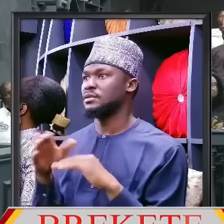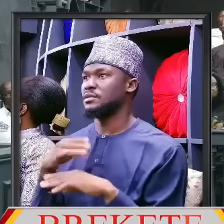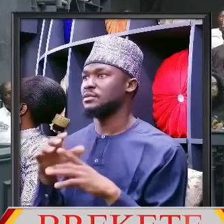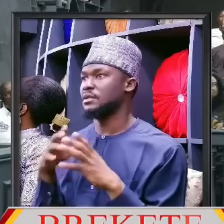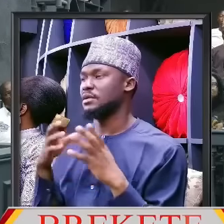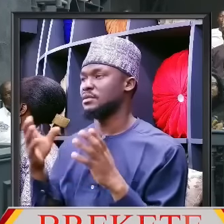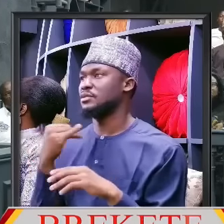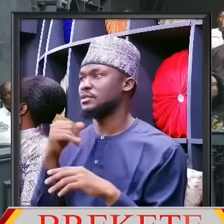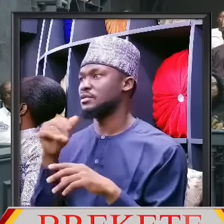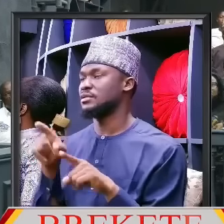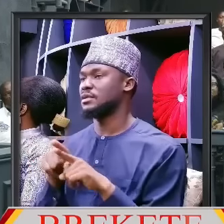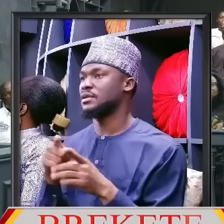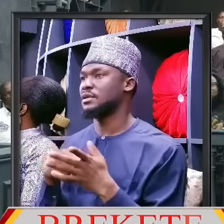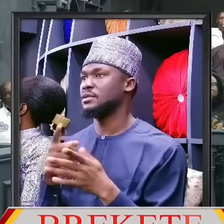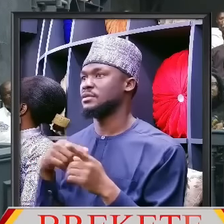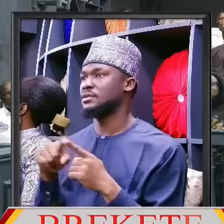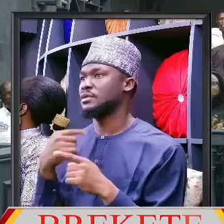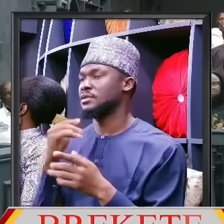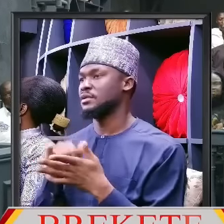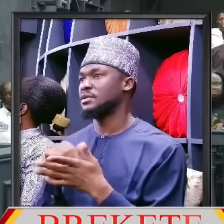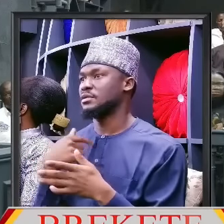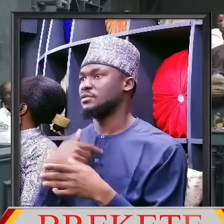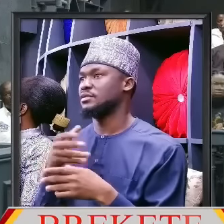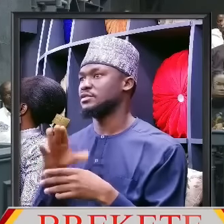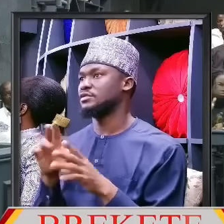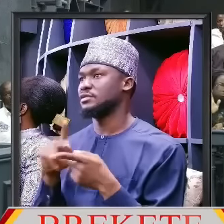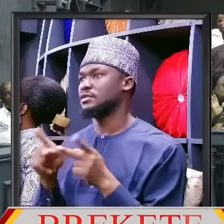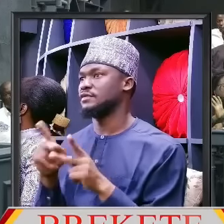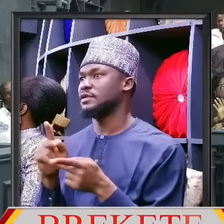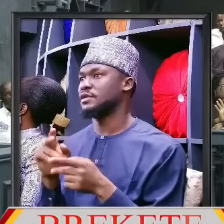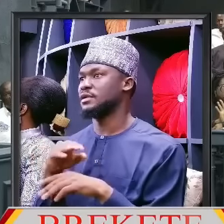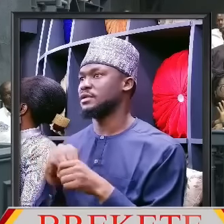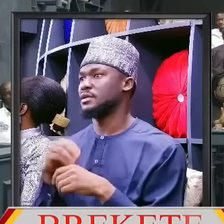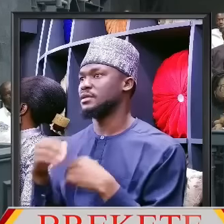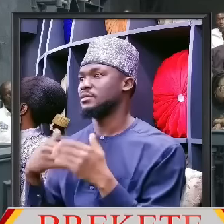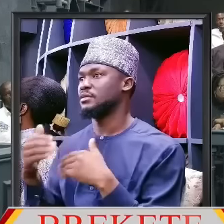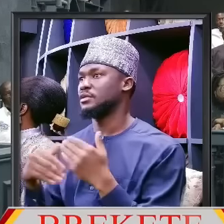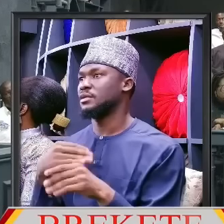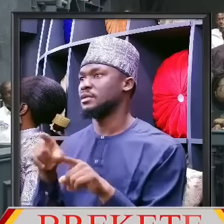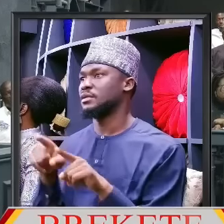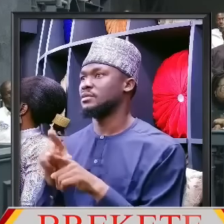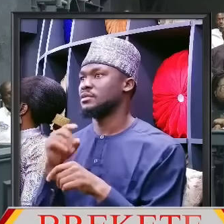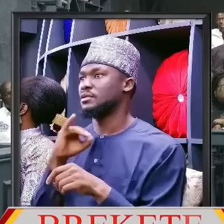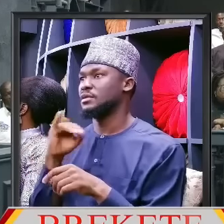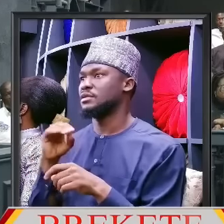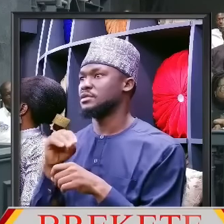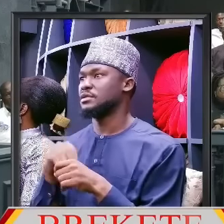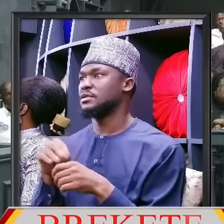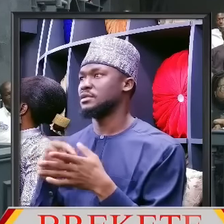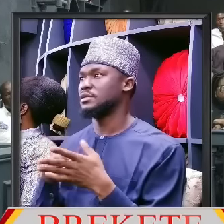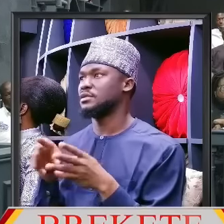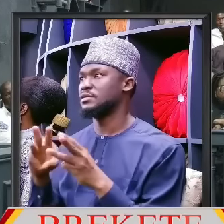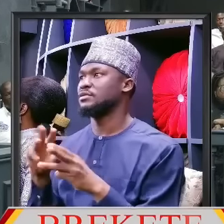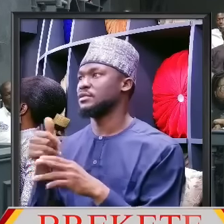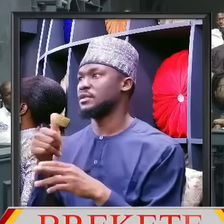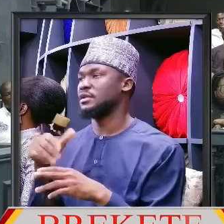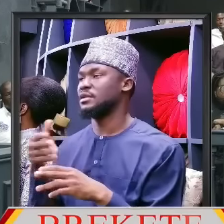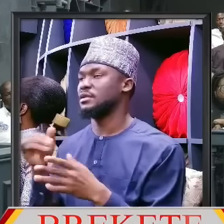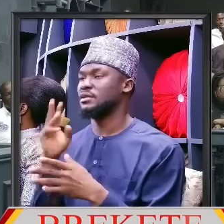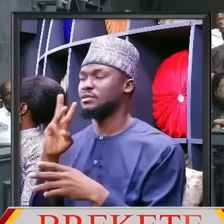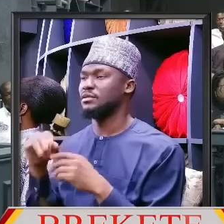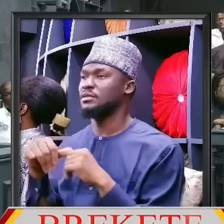head. They're not good like that. But they still know they will be partners in progress. Yes. And now that way, now everything will take work out.